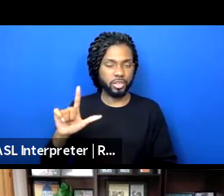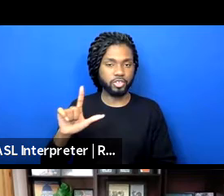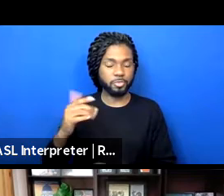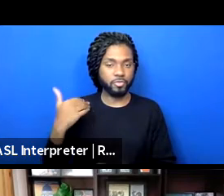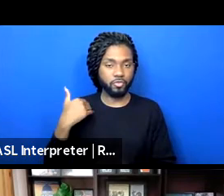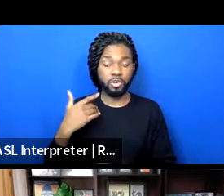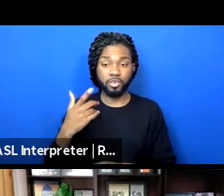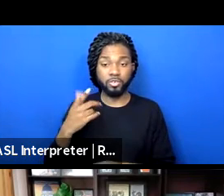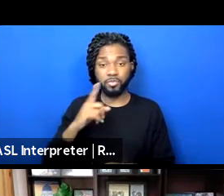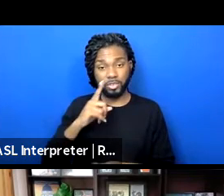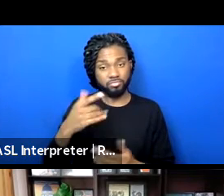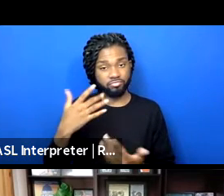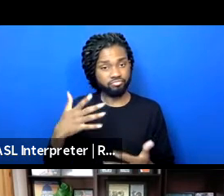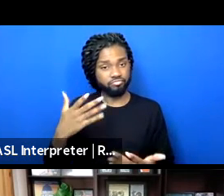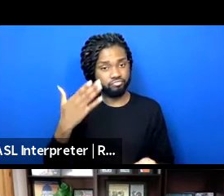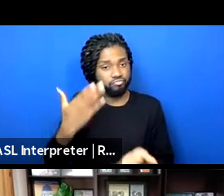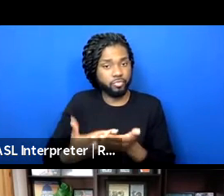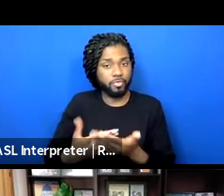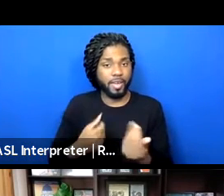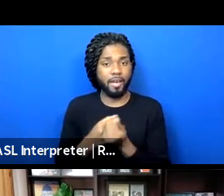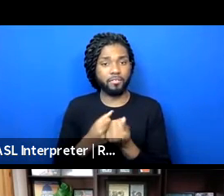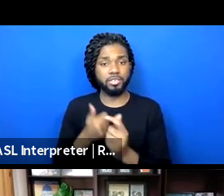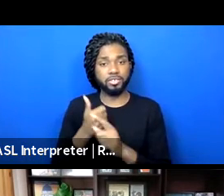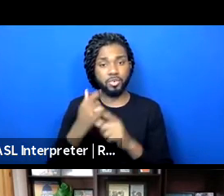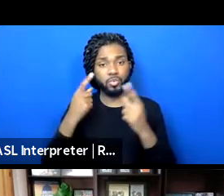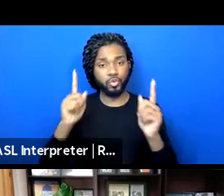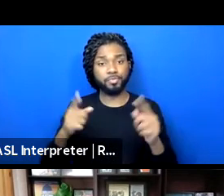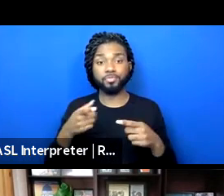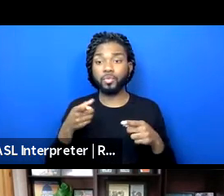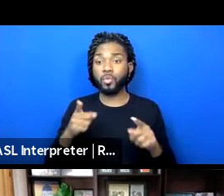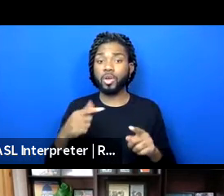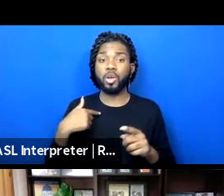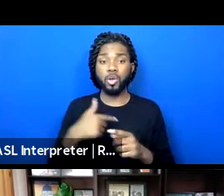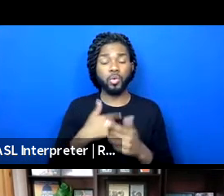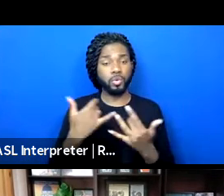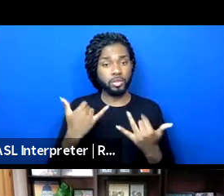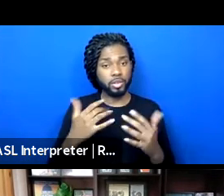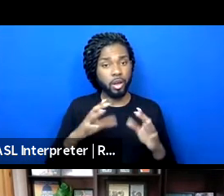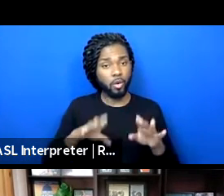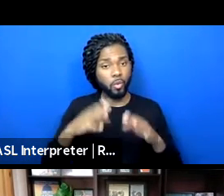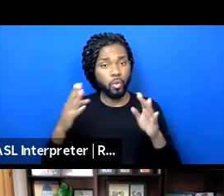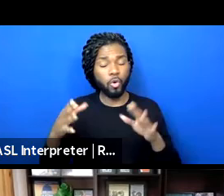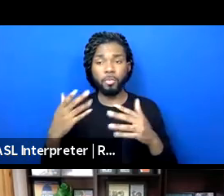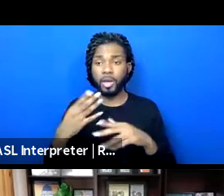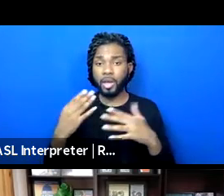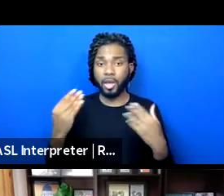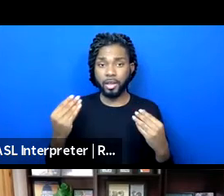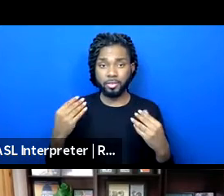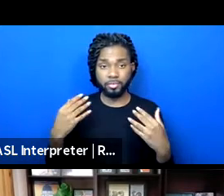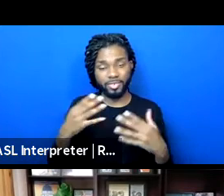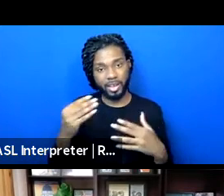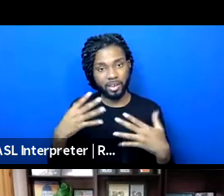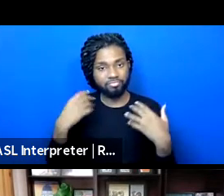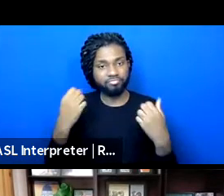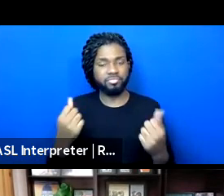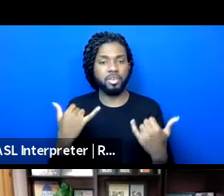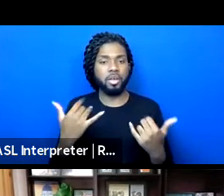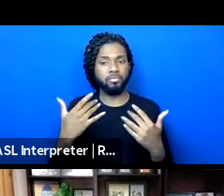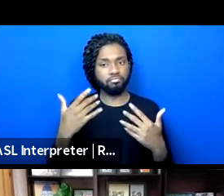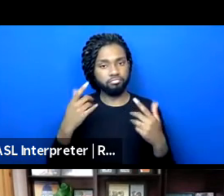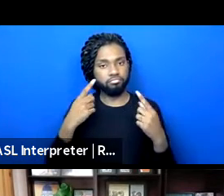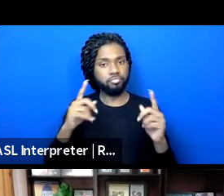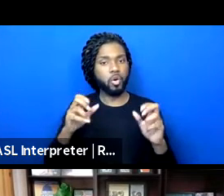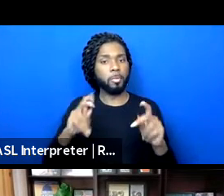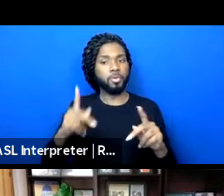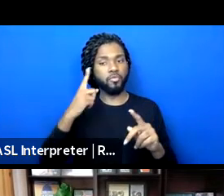advocacy works. As we move through recovery and reopening, this is also an opportunity to build on this